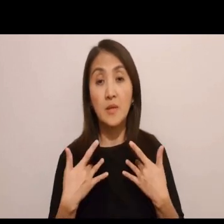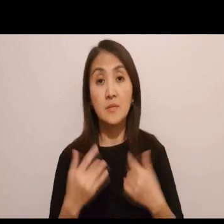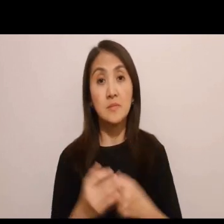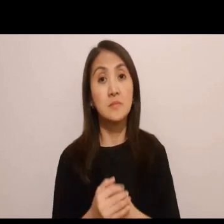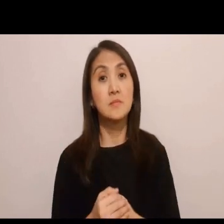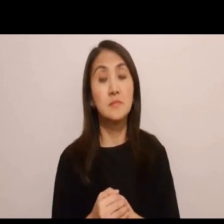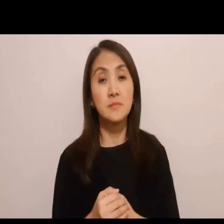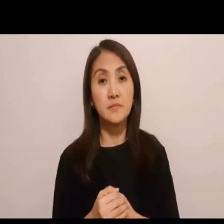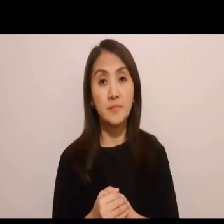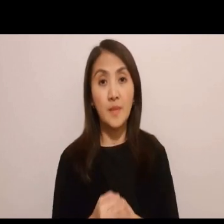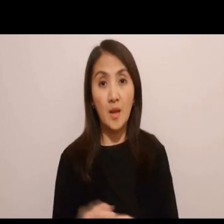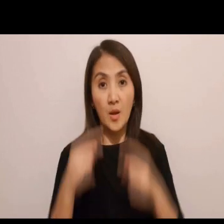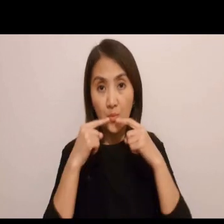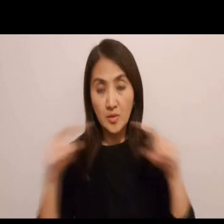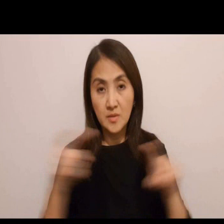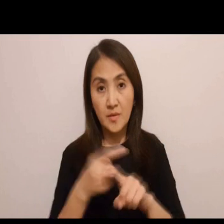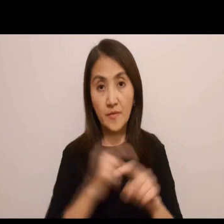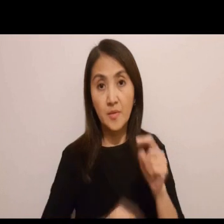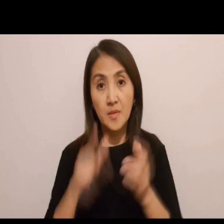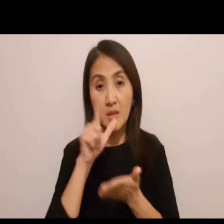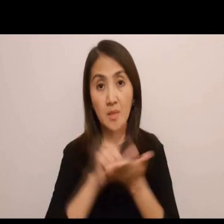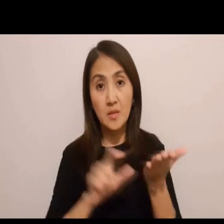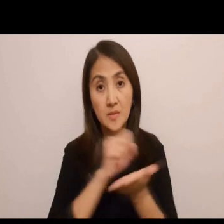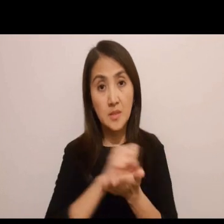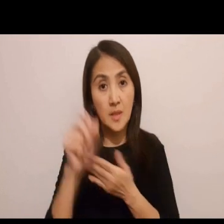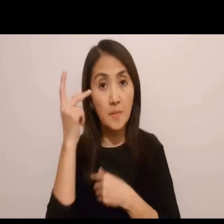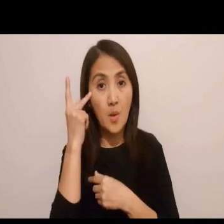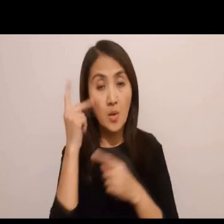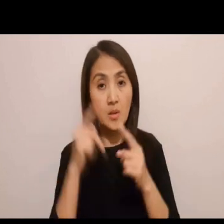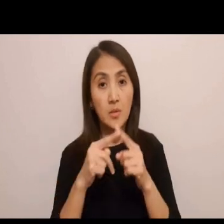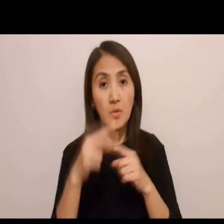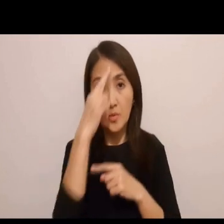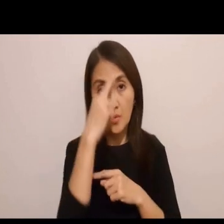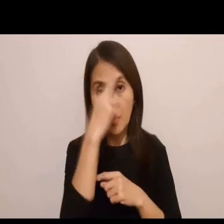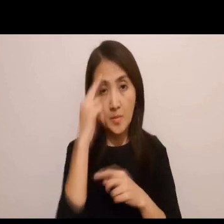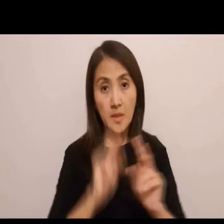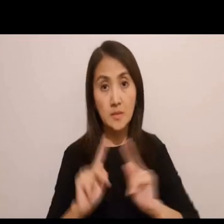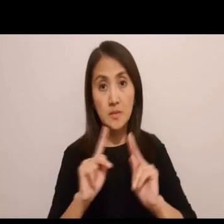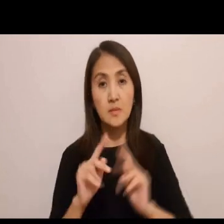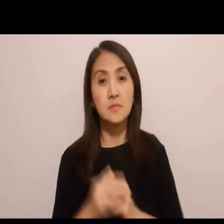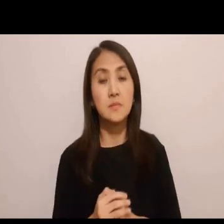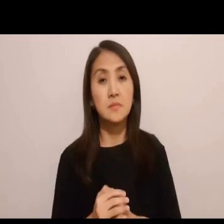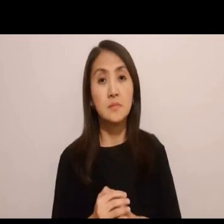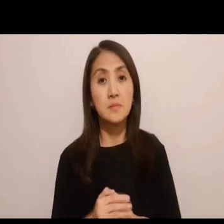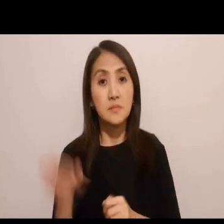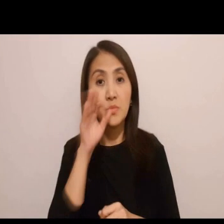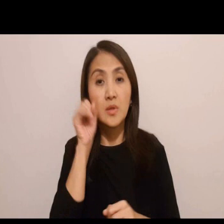giver of life. A proclamation from the letter of St. Paul to the Romans.